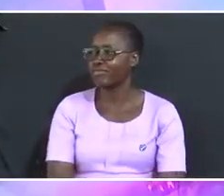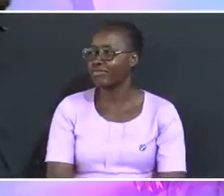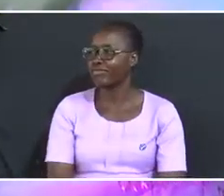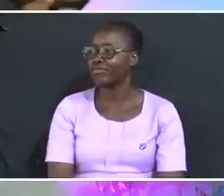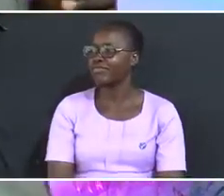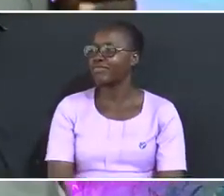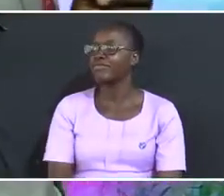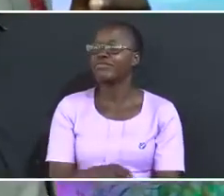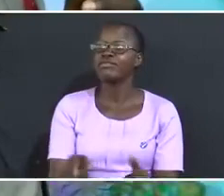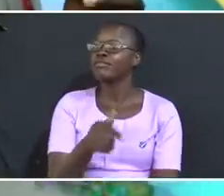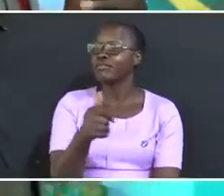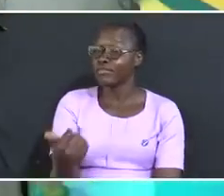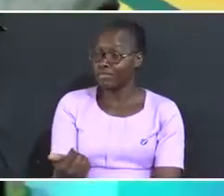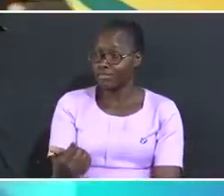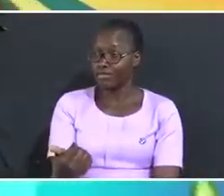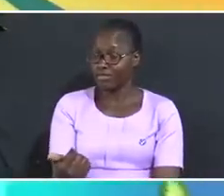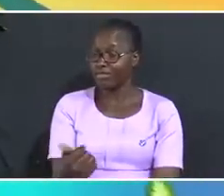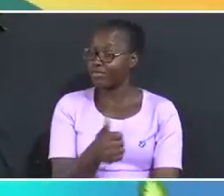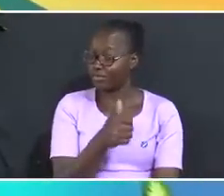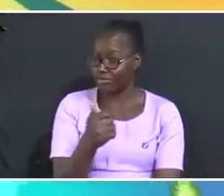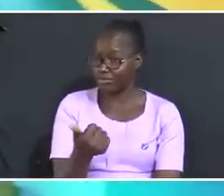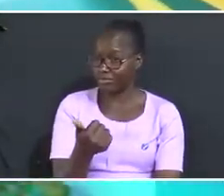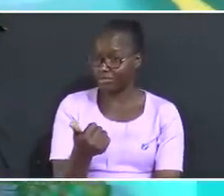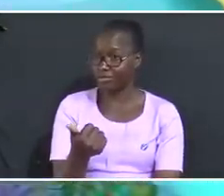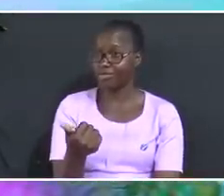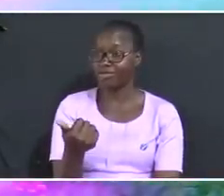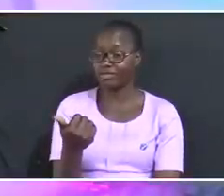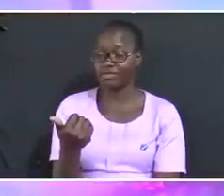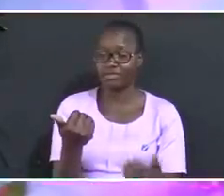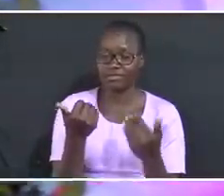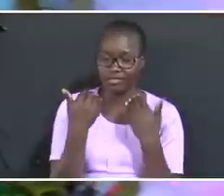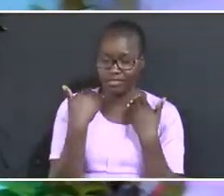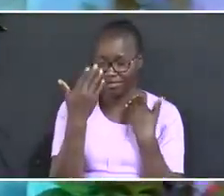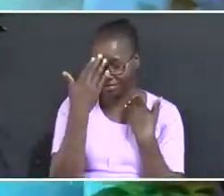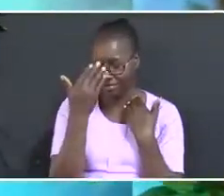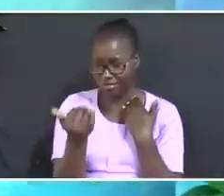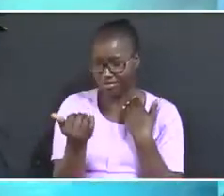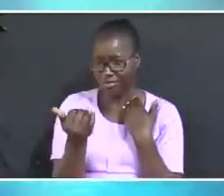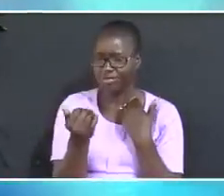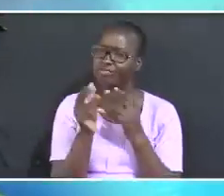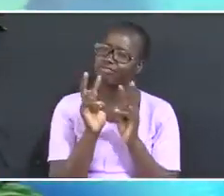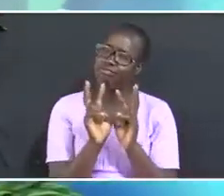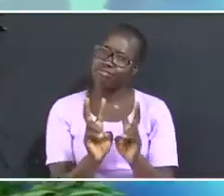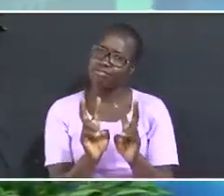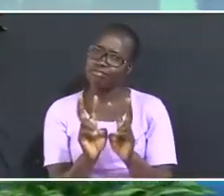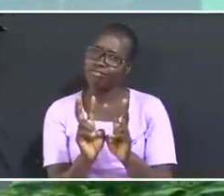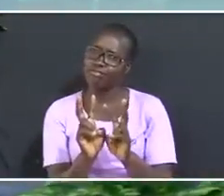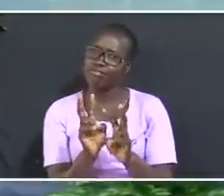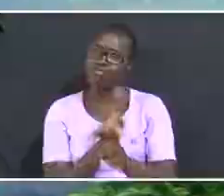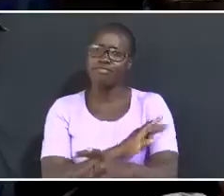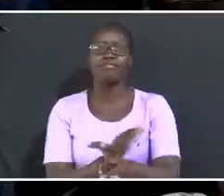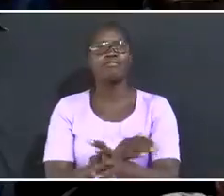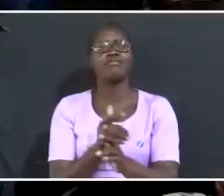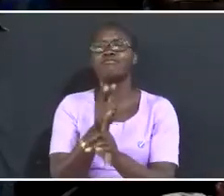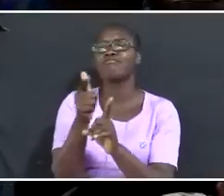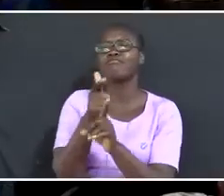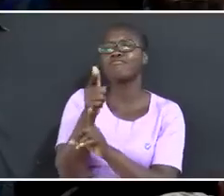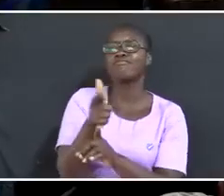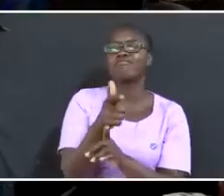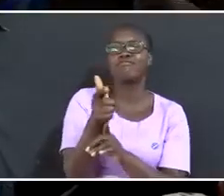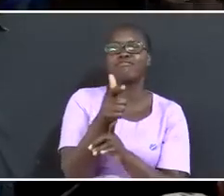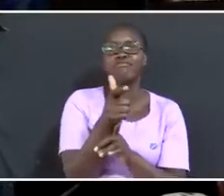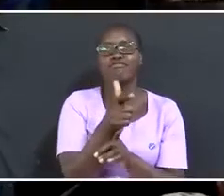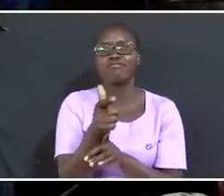But the others who sleep because they were watching Nigerian movies,